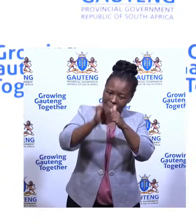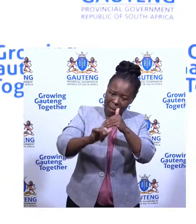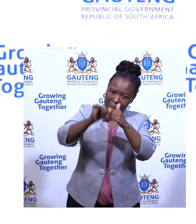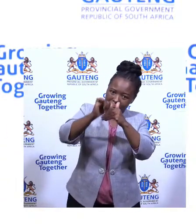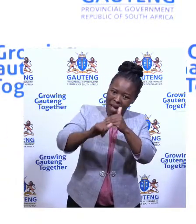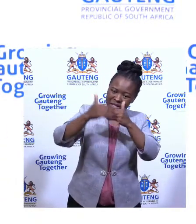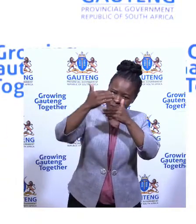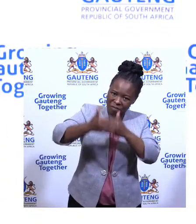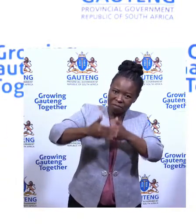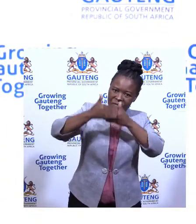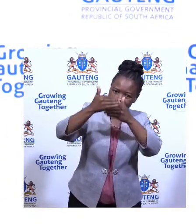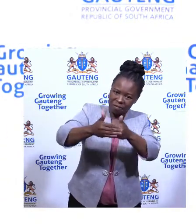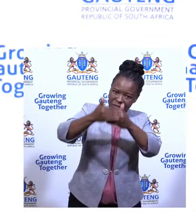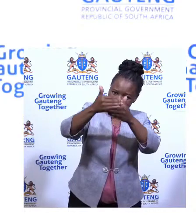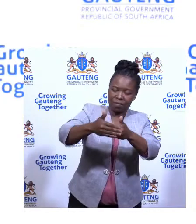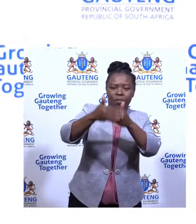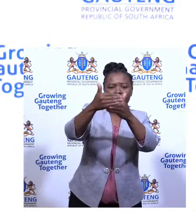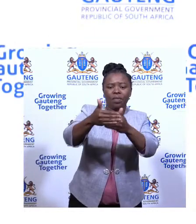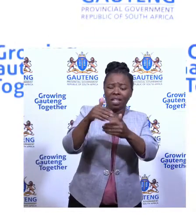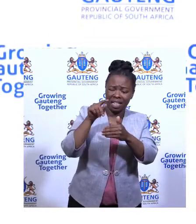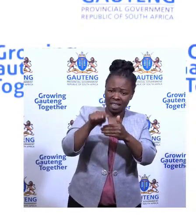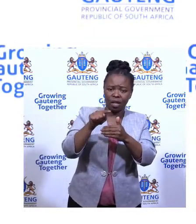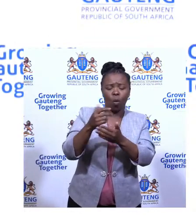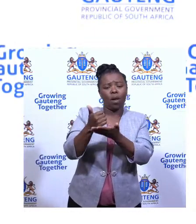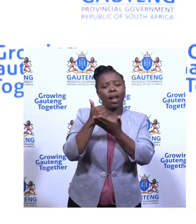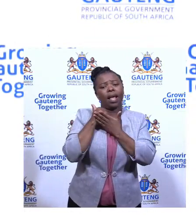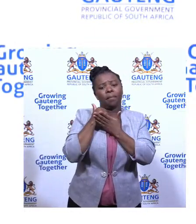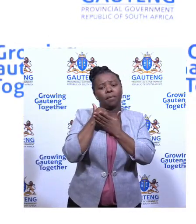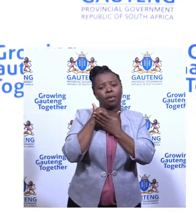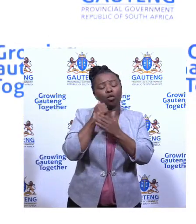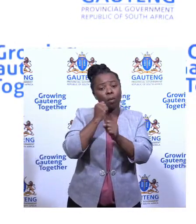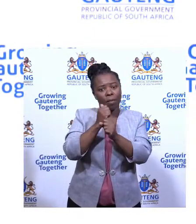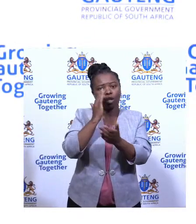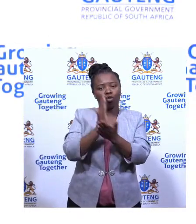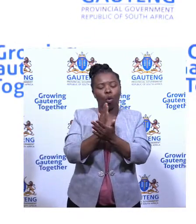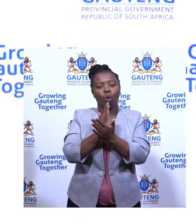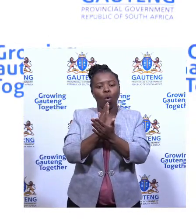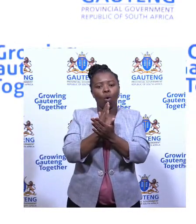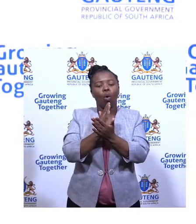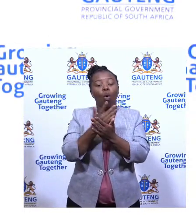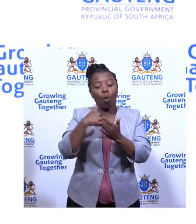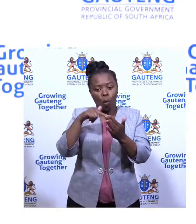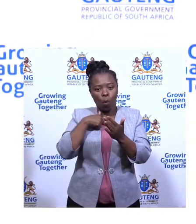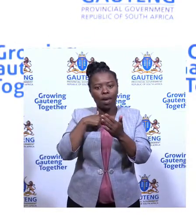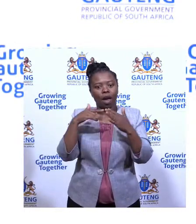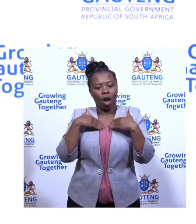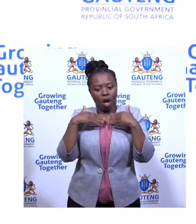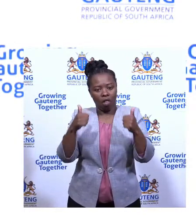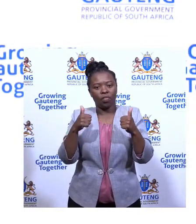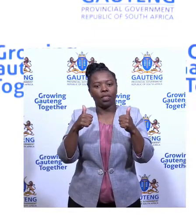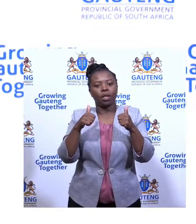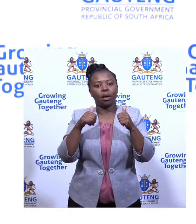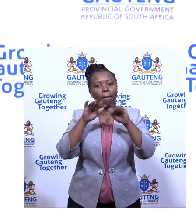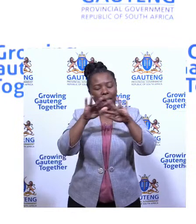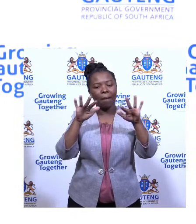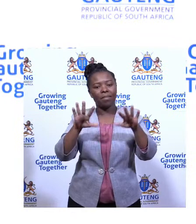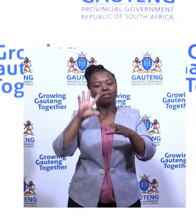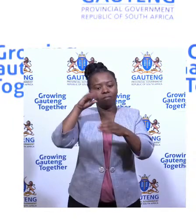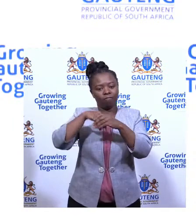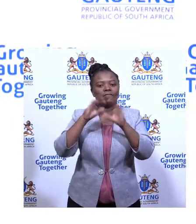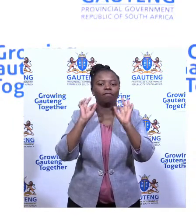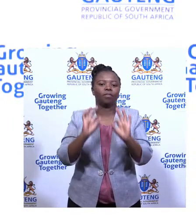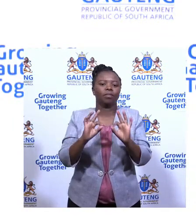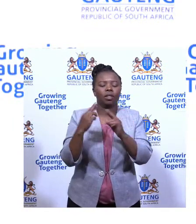month will also help us to ensure that we are held publicly accountable. If something has gone